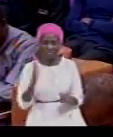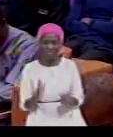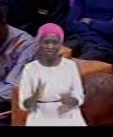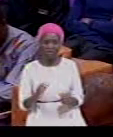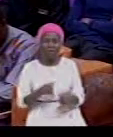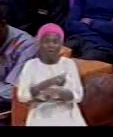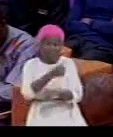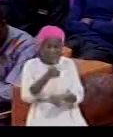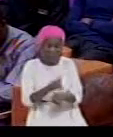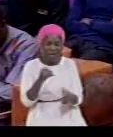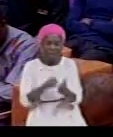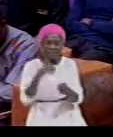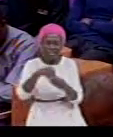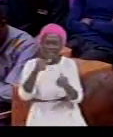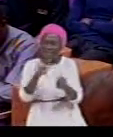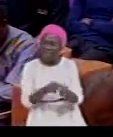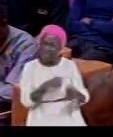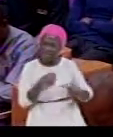name.